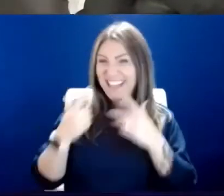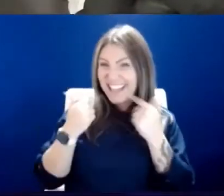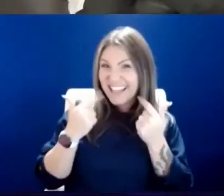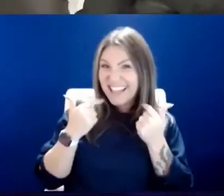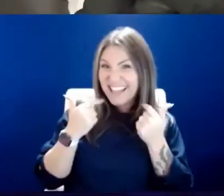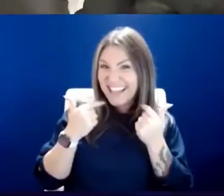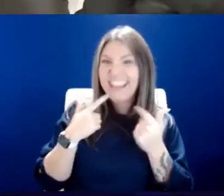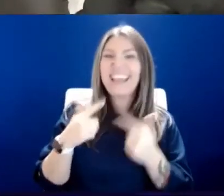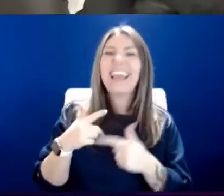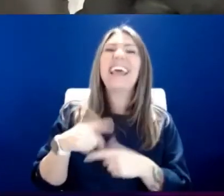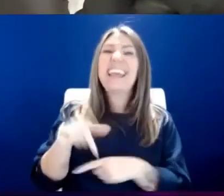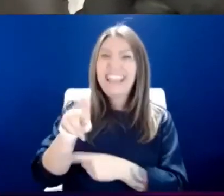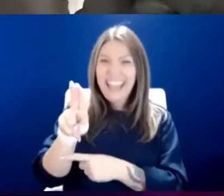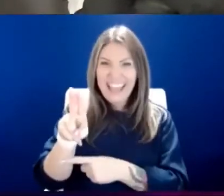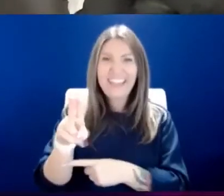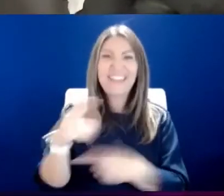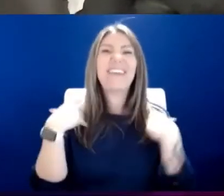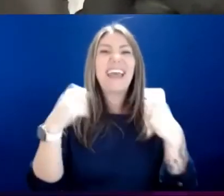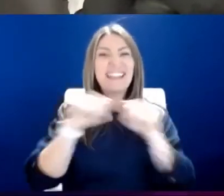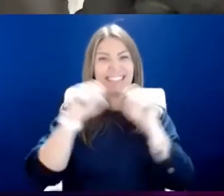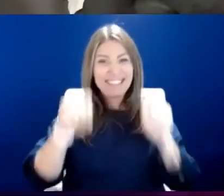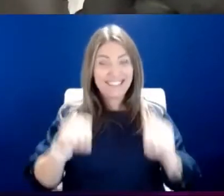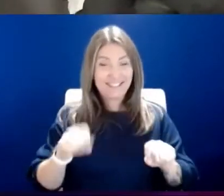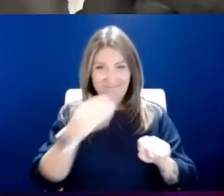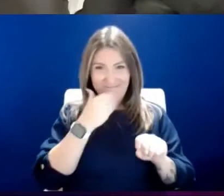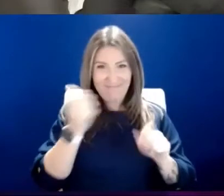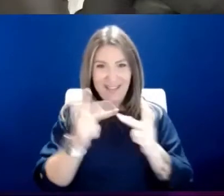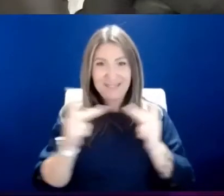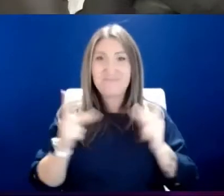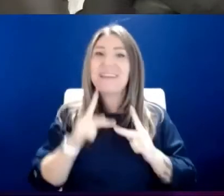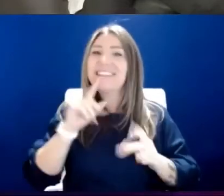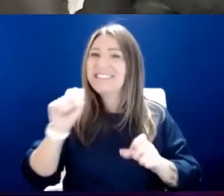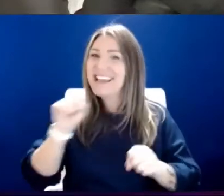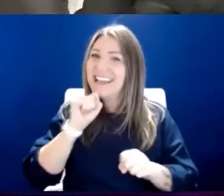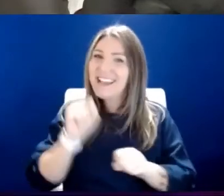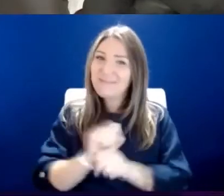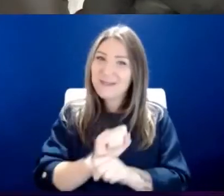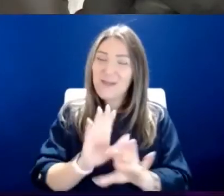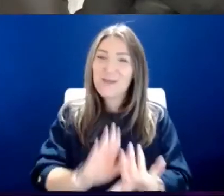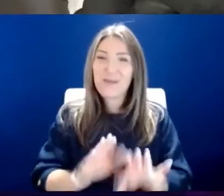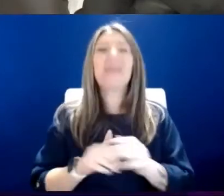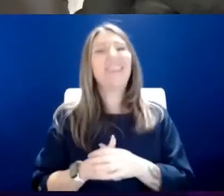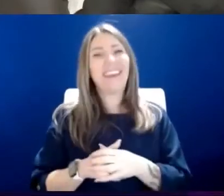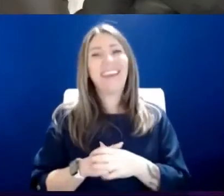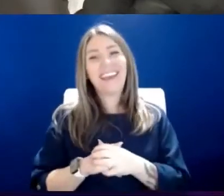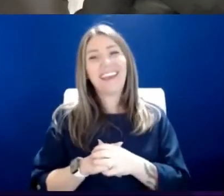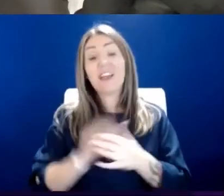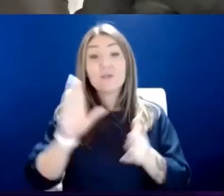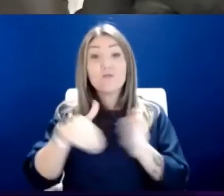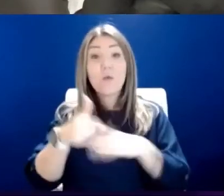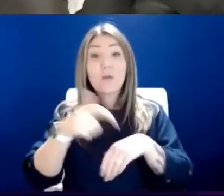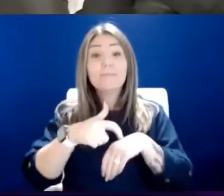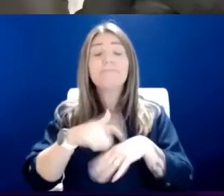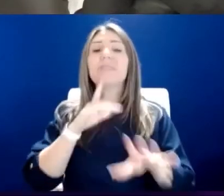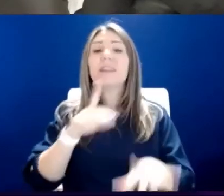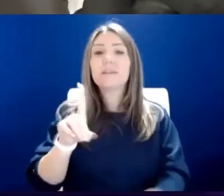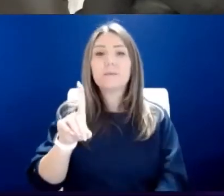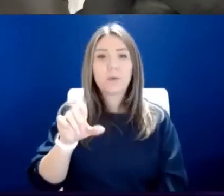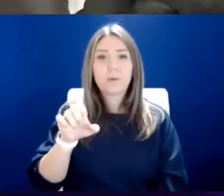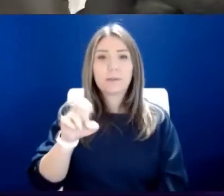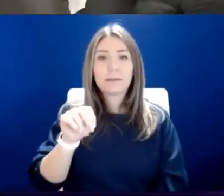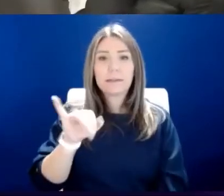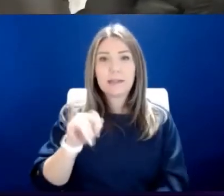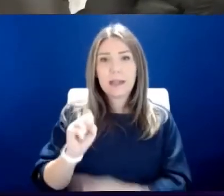System is the place to go. Yes, I mean, absolutely. we hear this all the time. I have a question from Denise, who wants to know more about